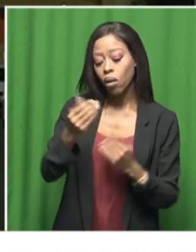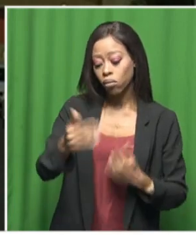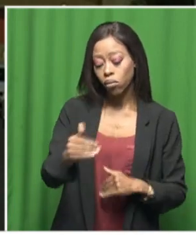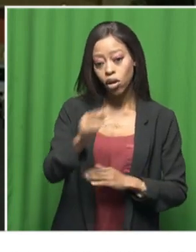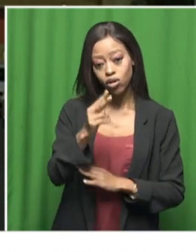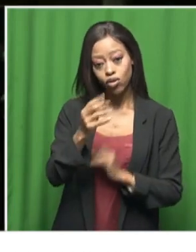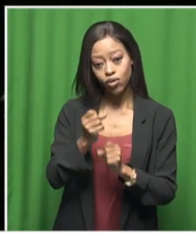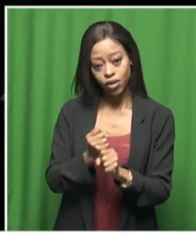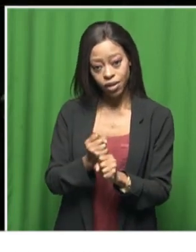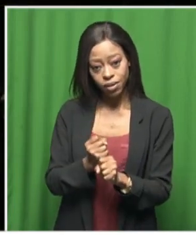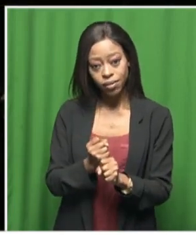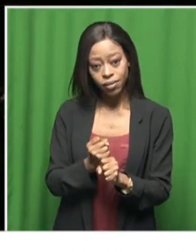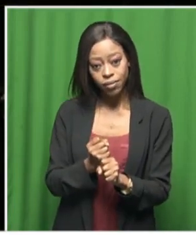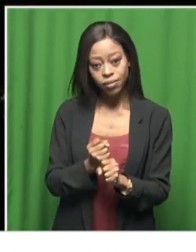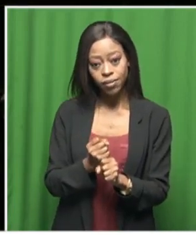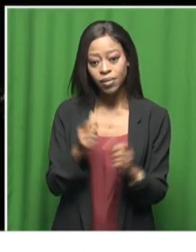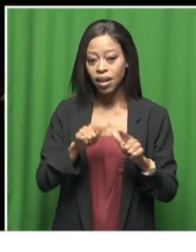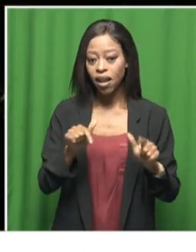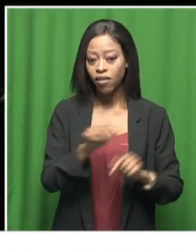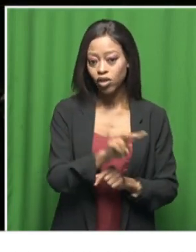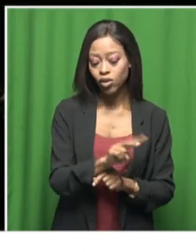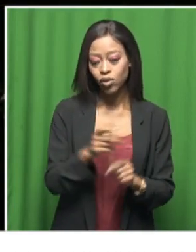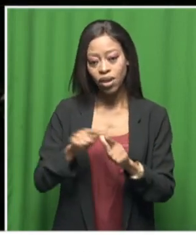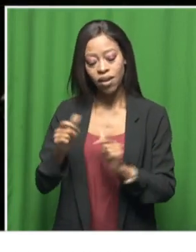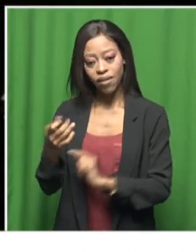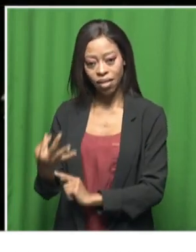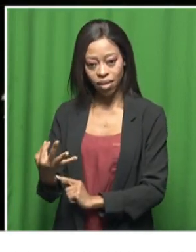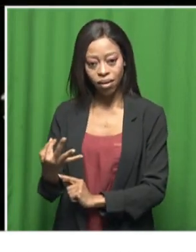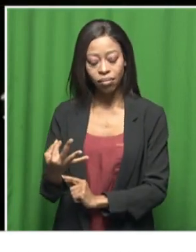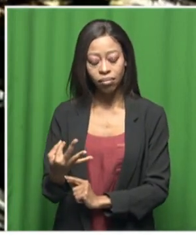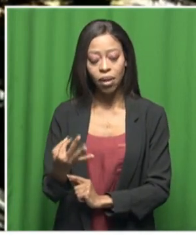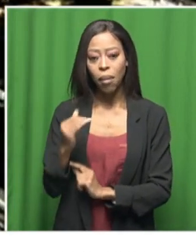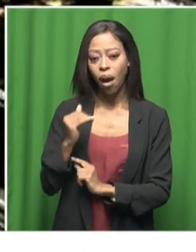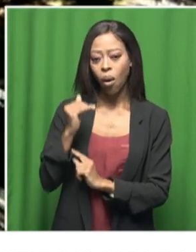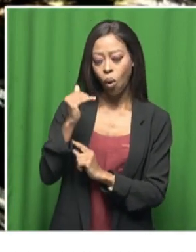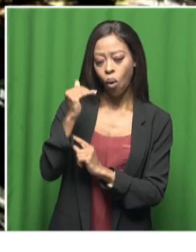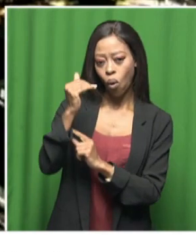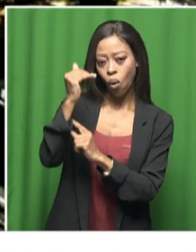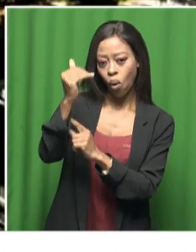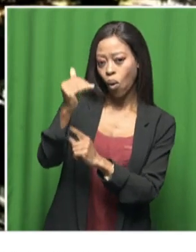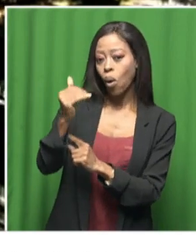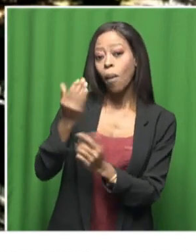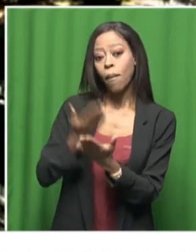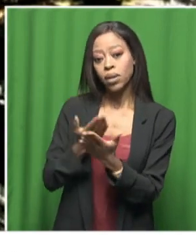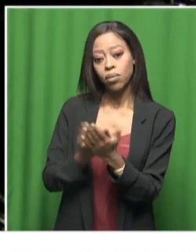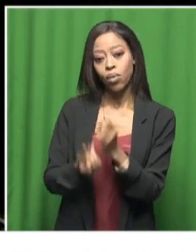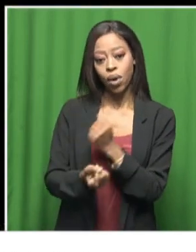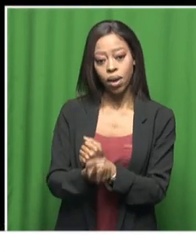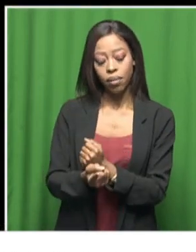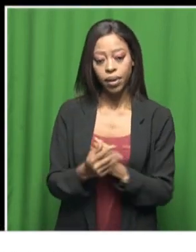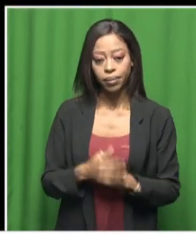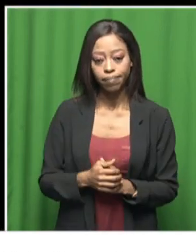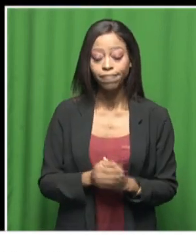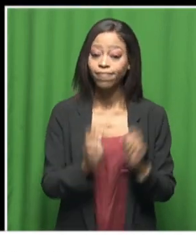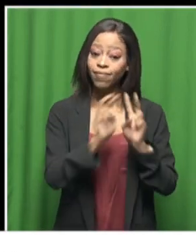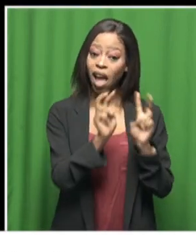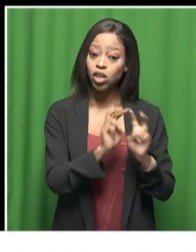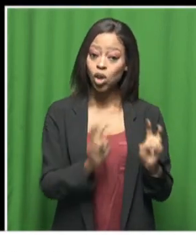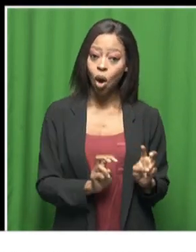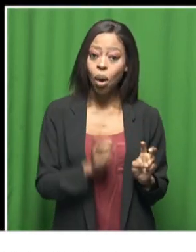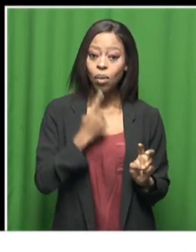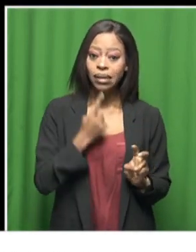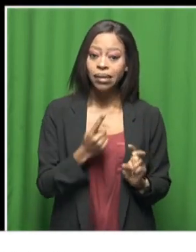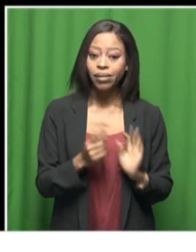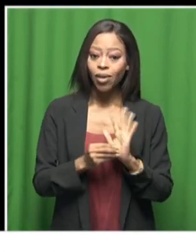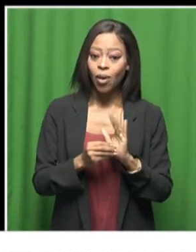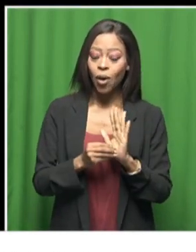2 years at least stage 2 and 3, while higher stages of blackouts are not ruled out. The troubled power utility says its